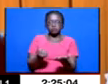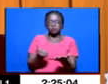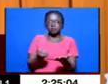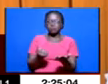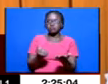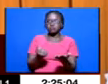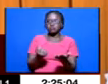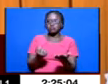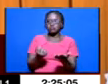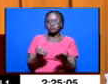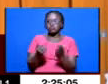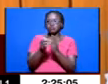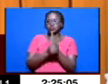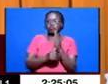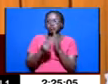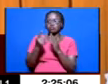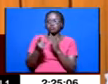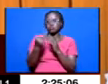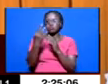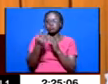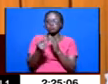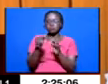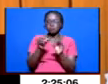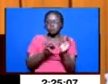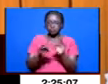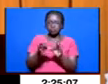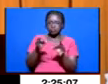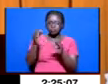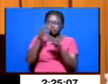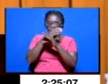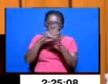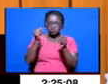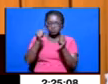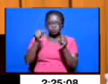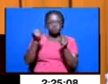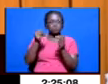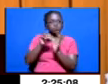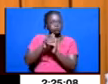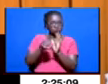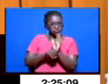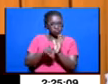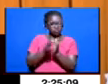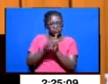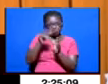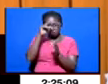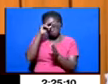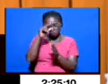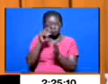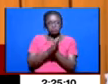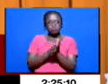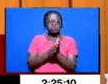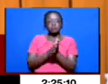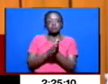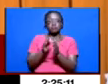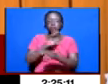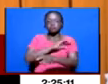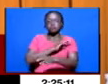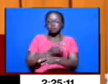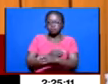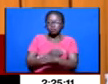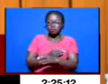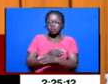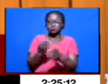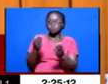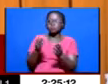131 describes him as the head of state and government, who exercises executive authority of the Republic. He is also the